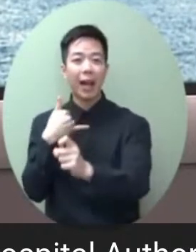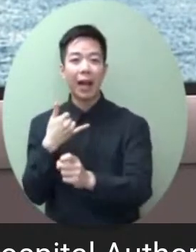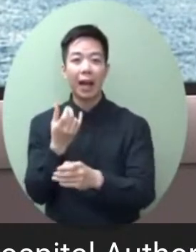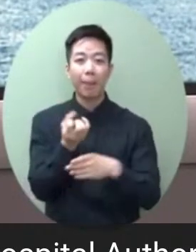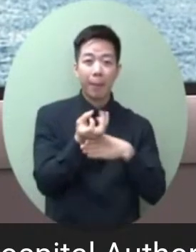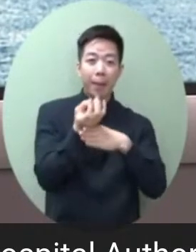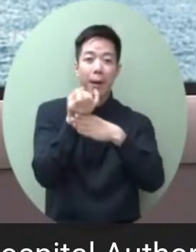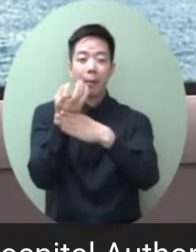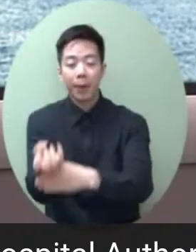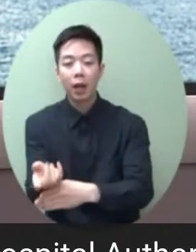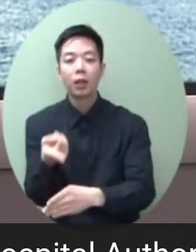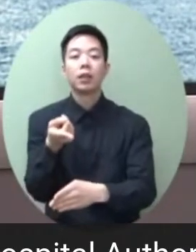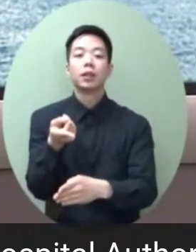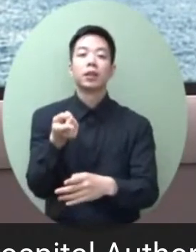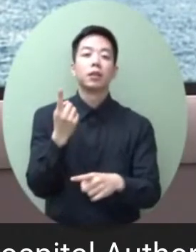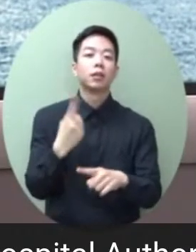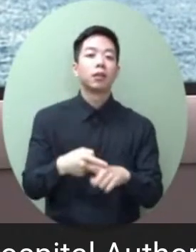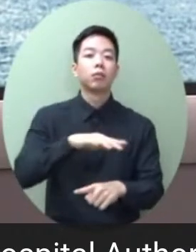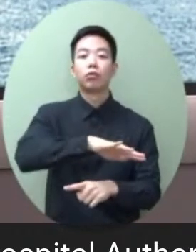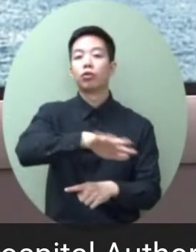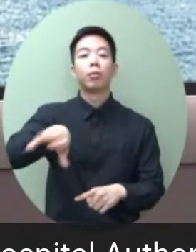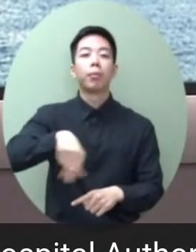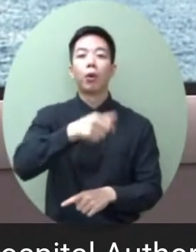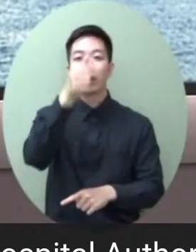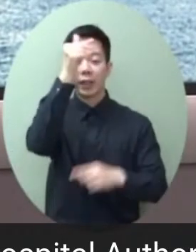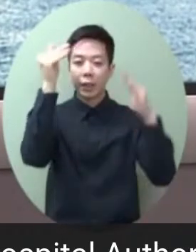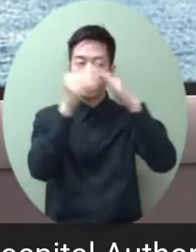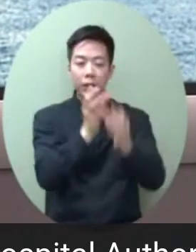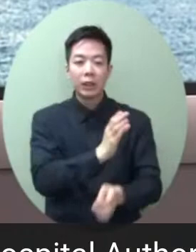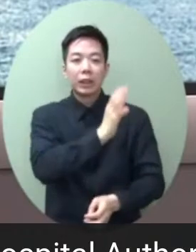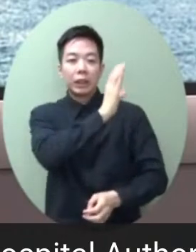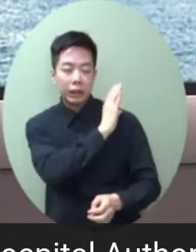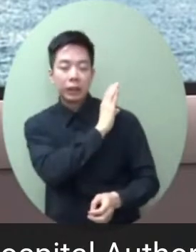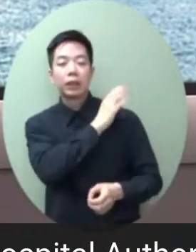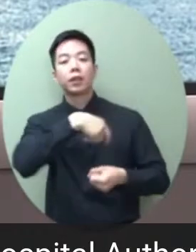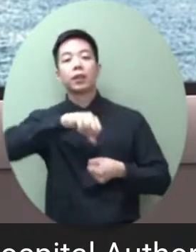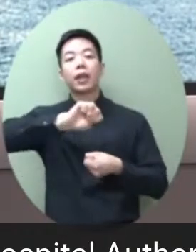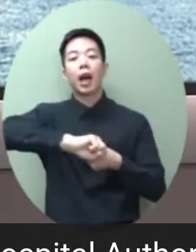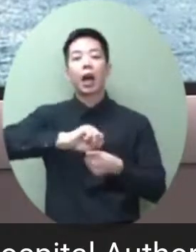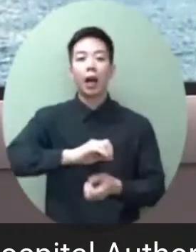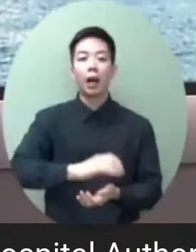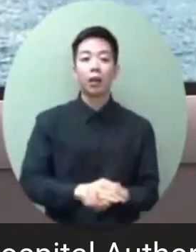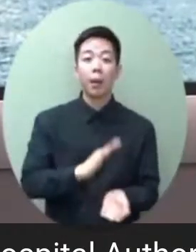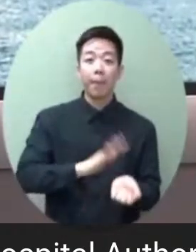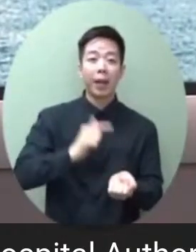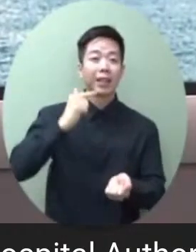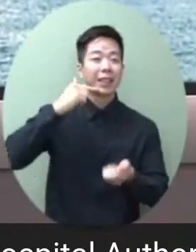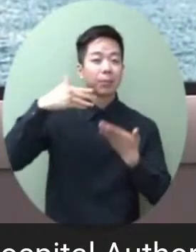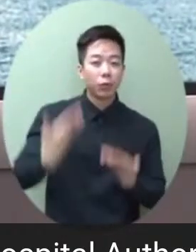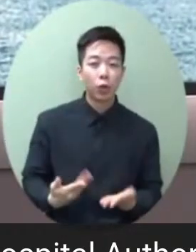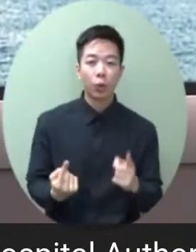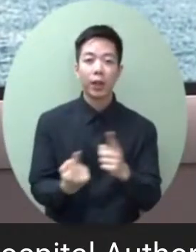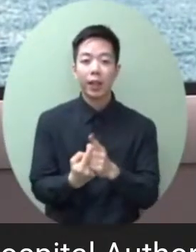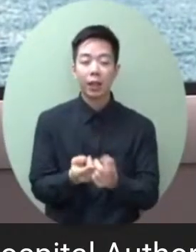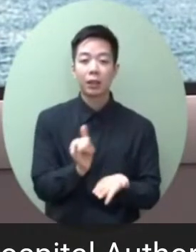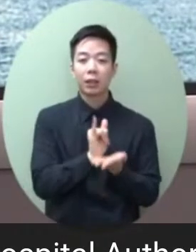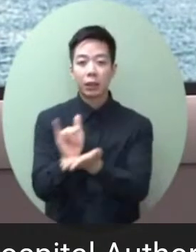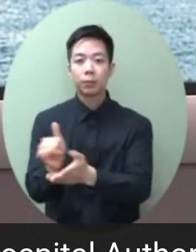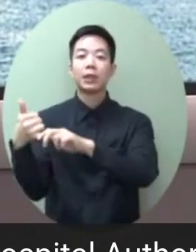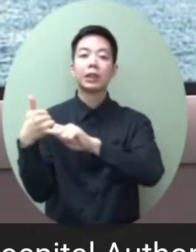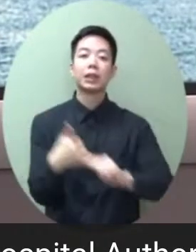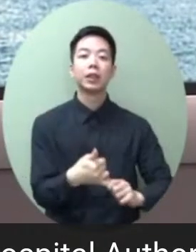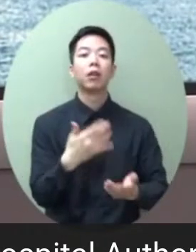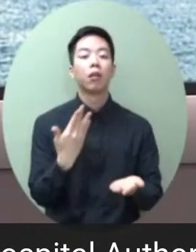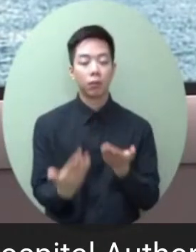If they try to call an ambulance to the hospital, they only add to the burden of the anti-epidemic personnel and even delay the treatment of